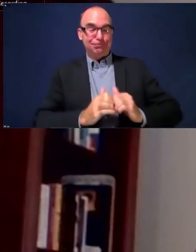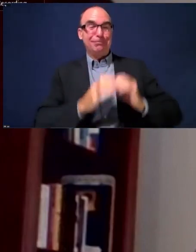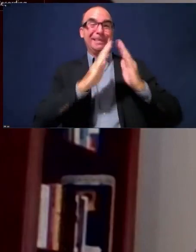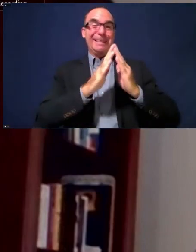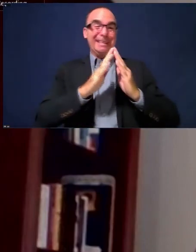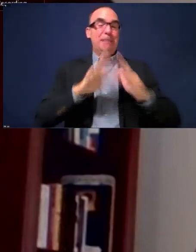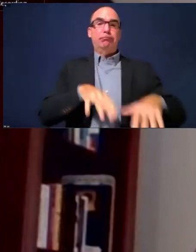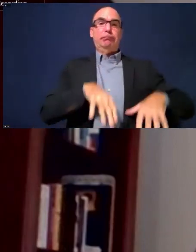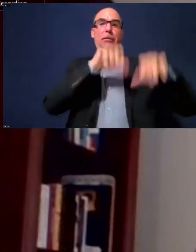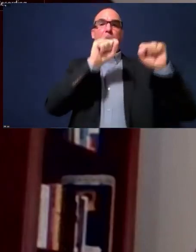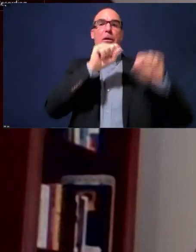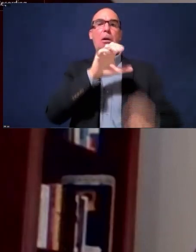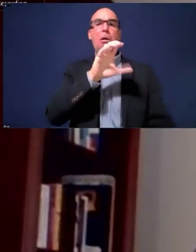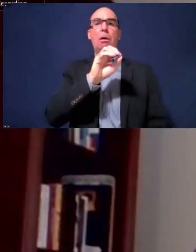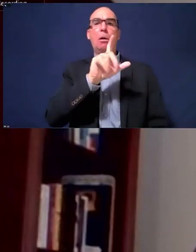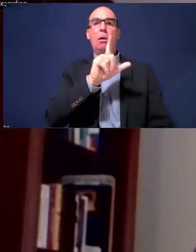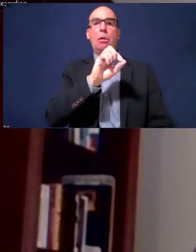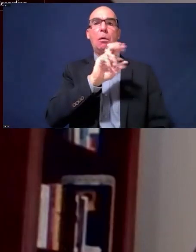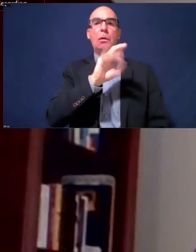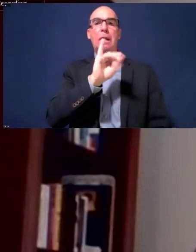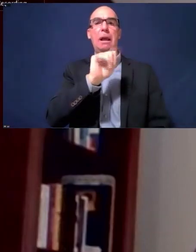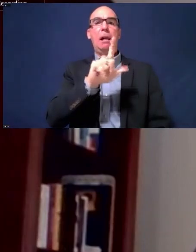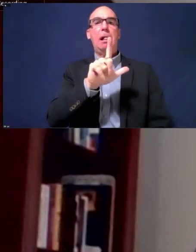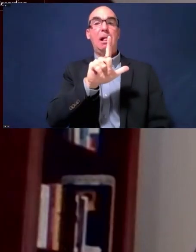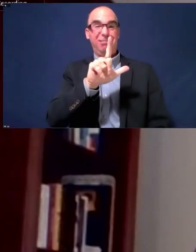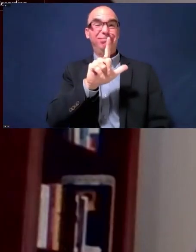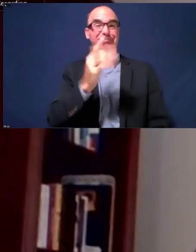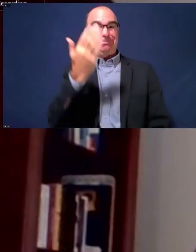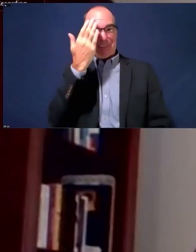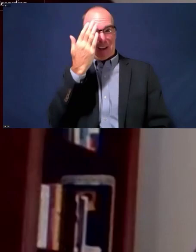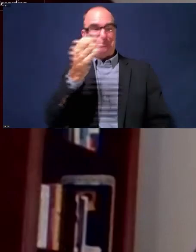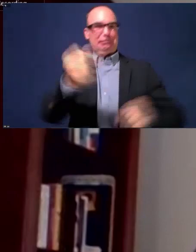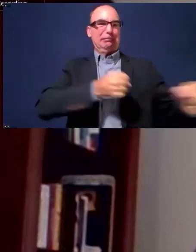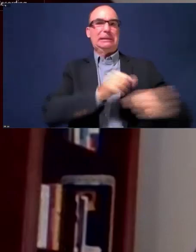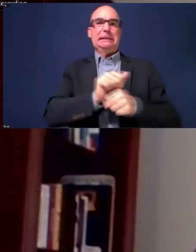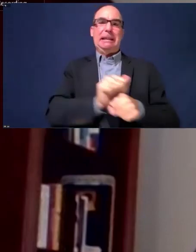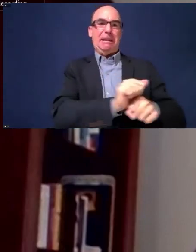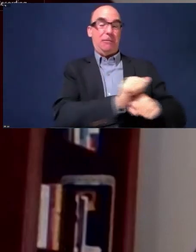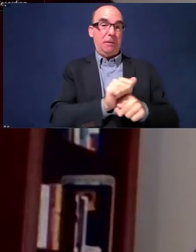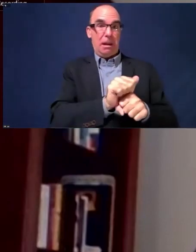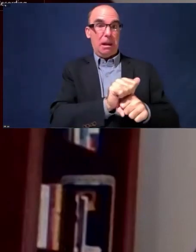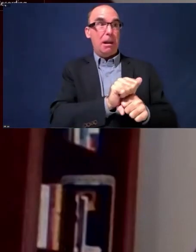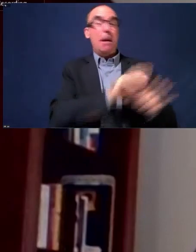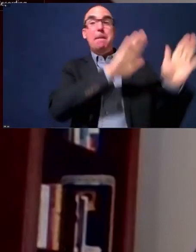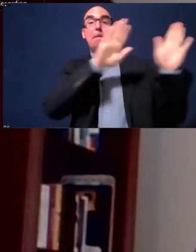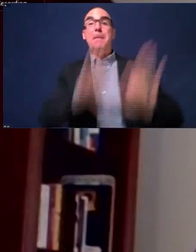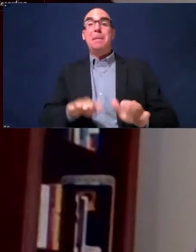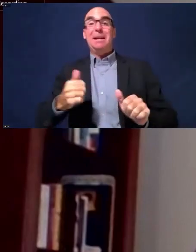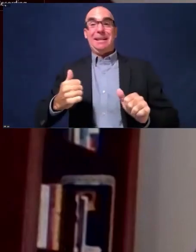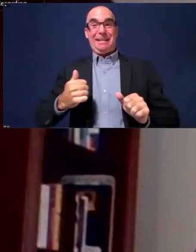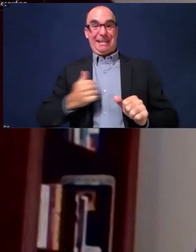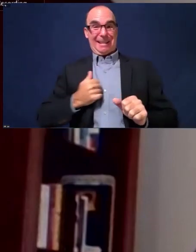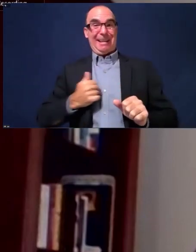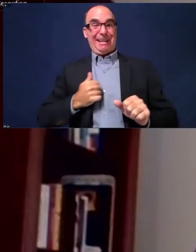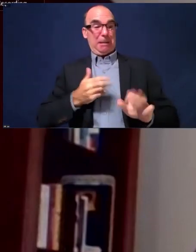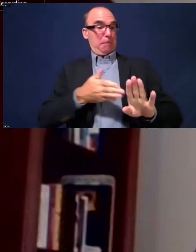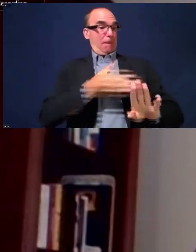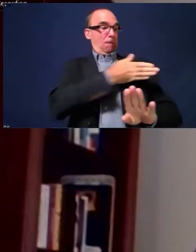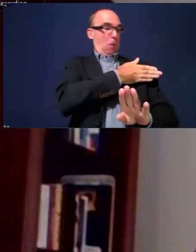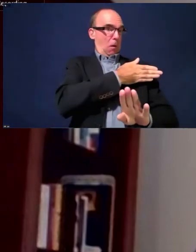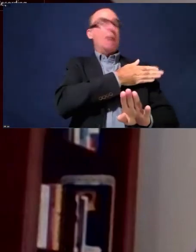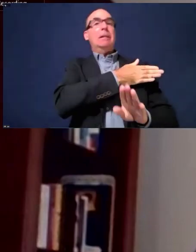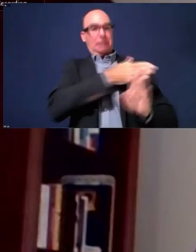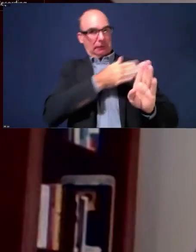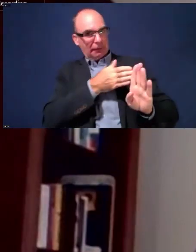era. Slavery was practiced across the territory now known as Canada, and post-slavery life